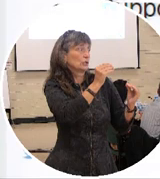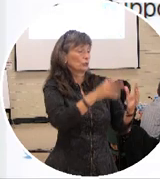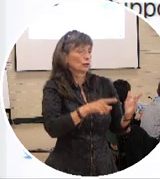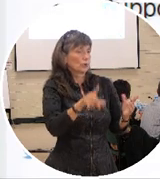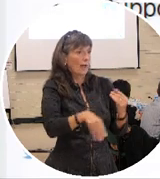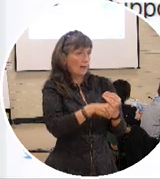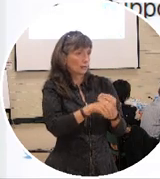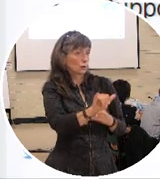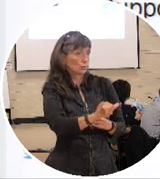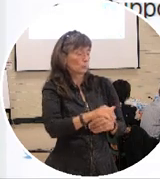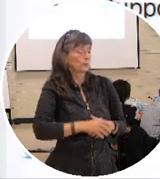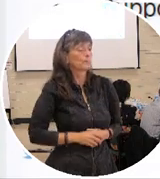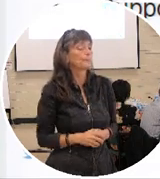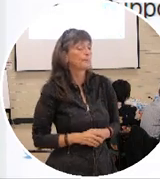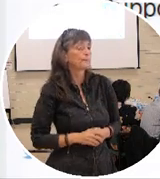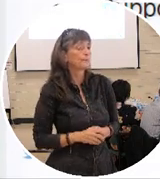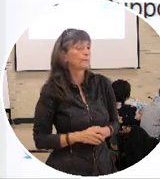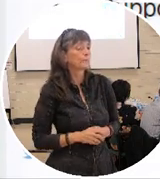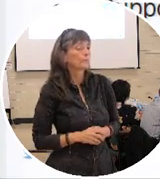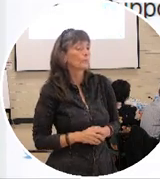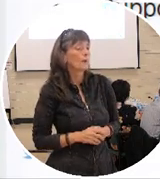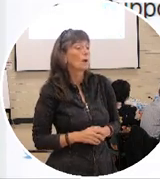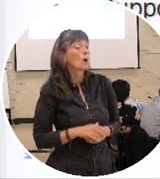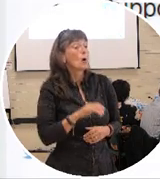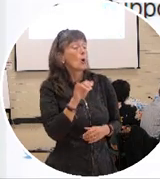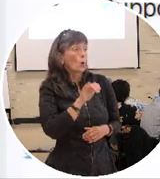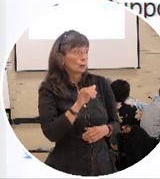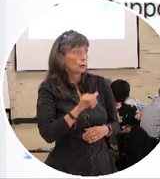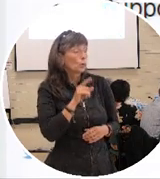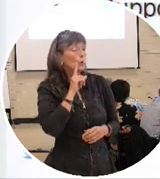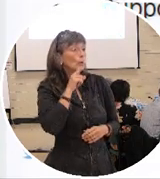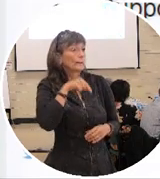Numeracy, equally important in our strategic plan.